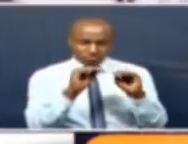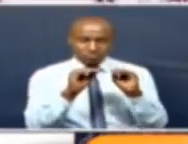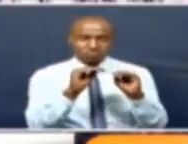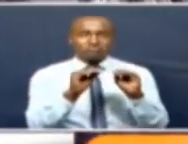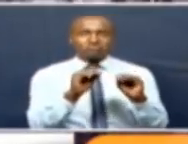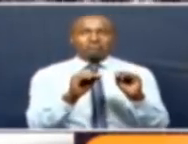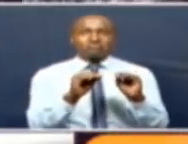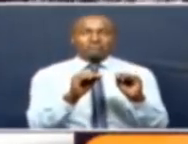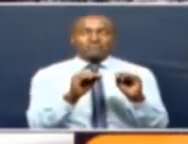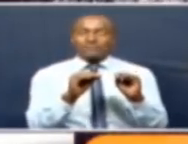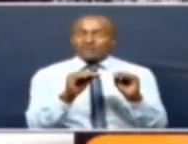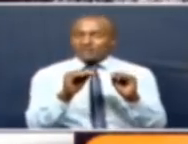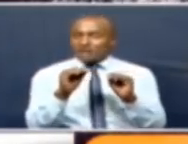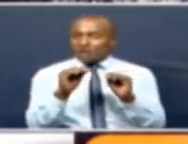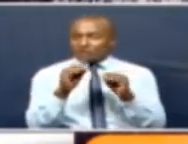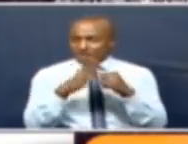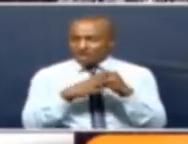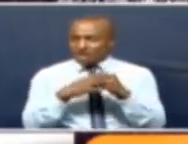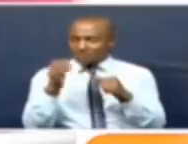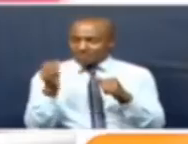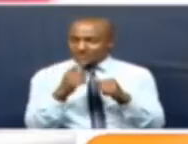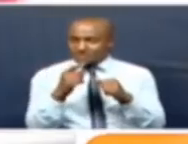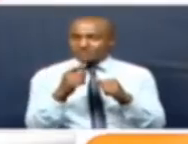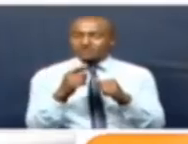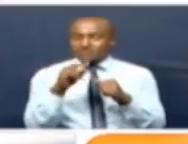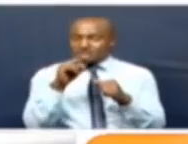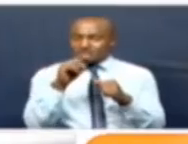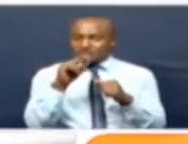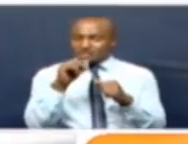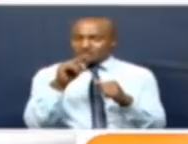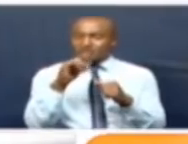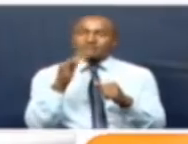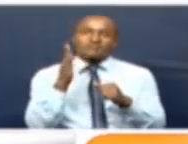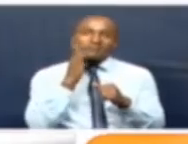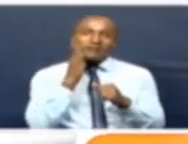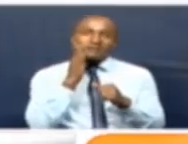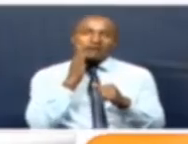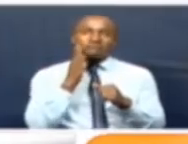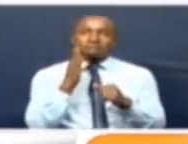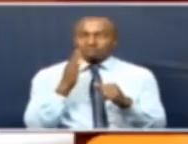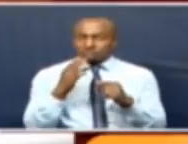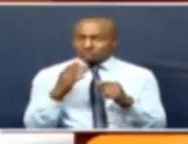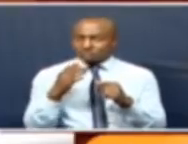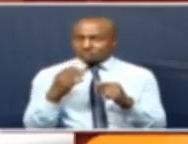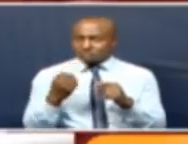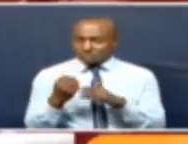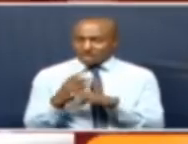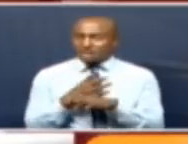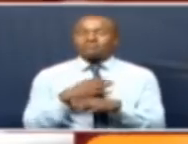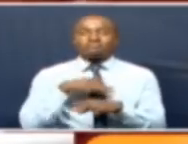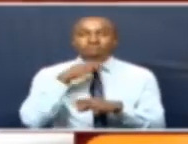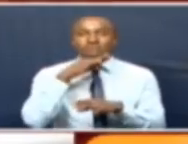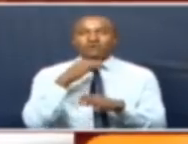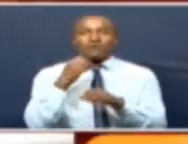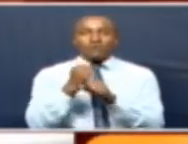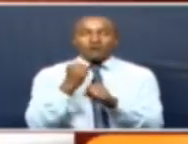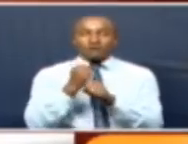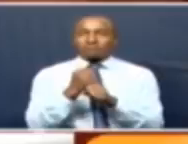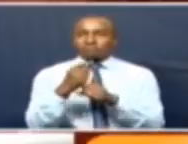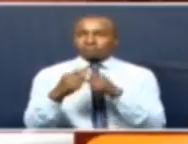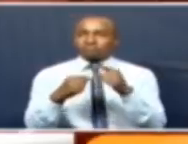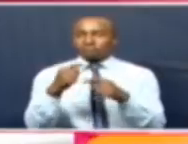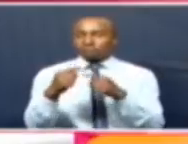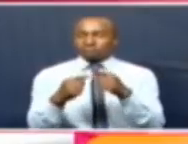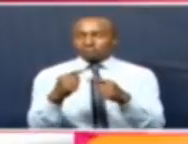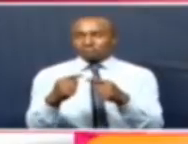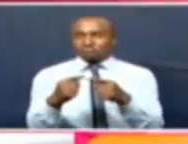earnest. Now, almost 9 months after Nancy's mother succumbed to breast cancer, the work continues. They carefully count the stitches.